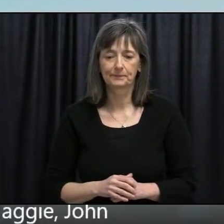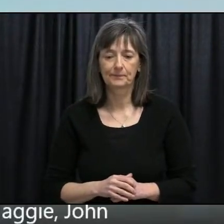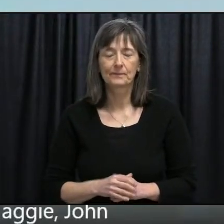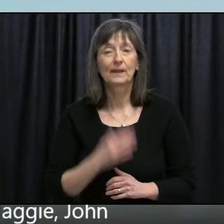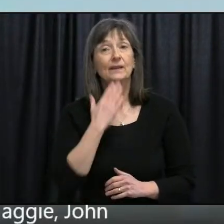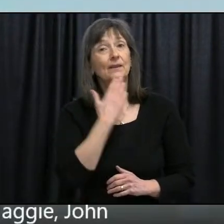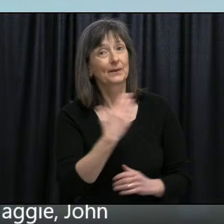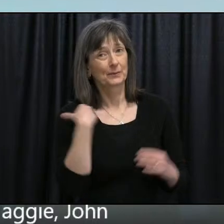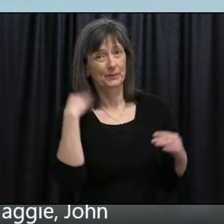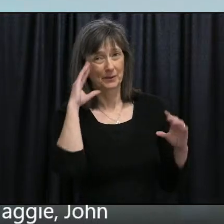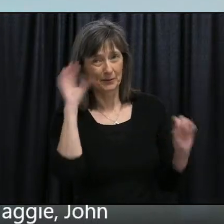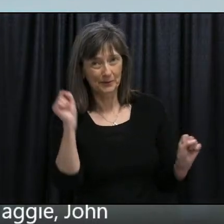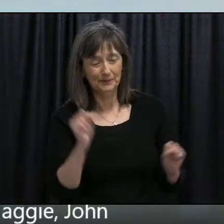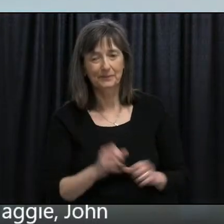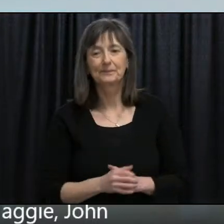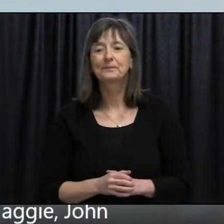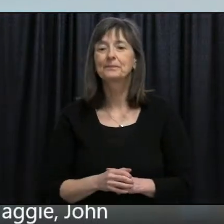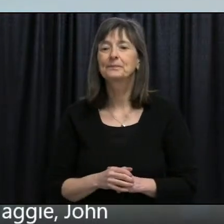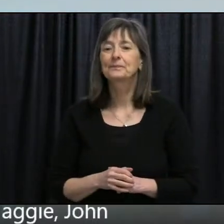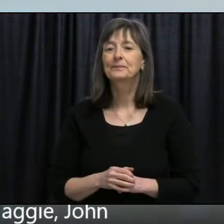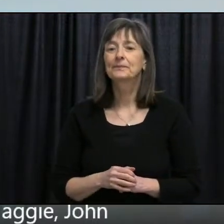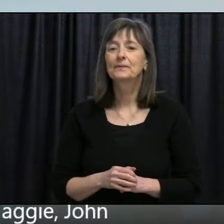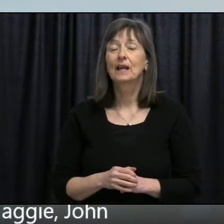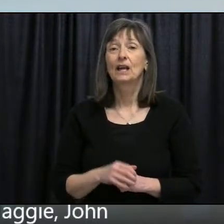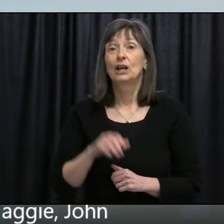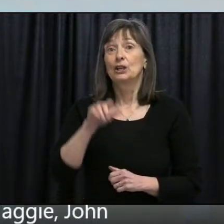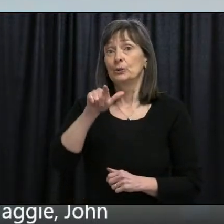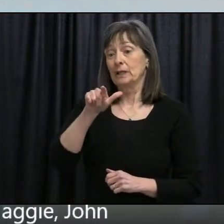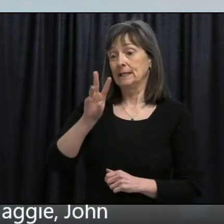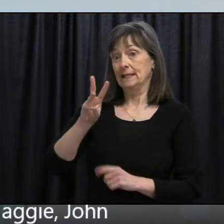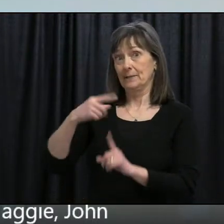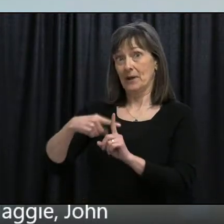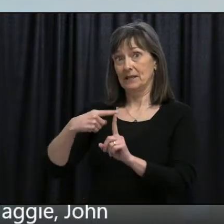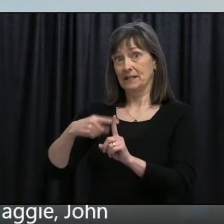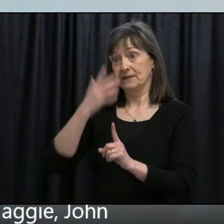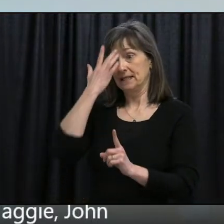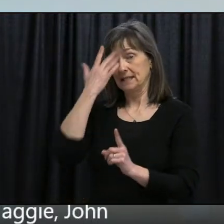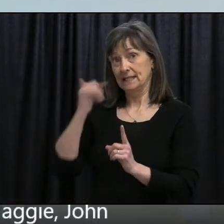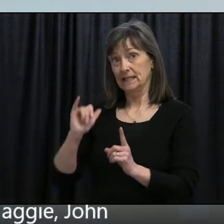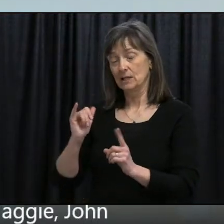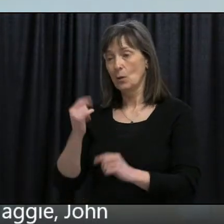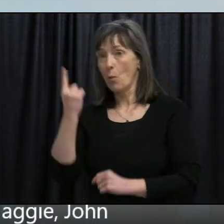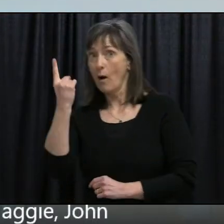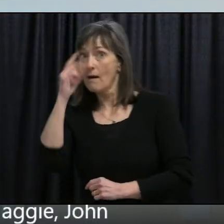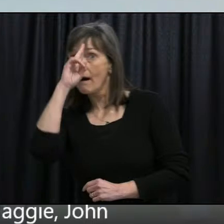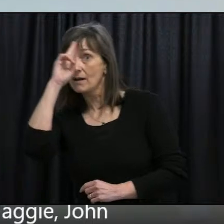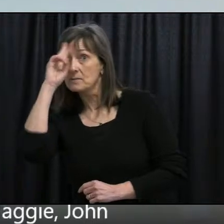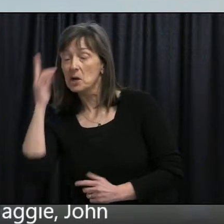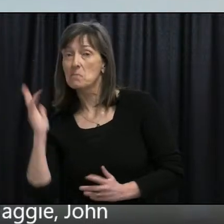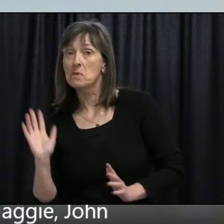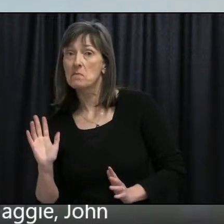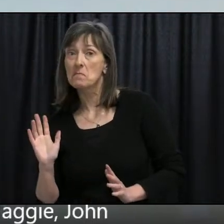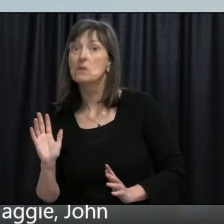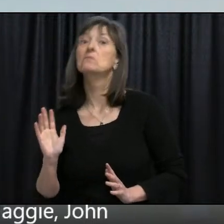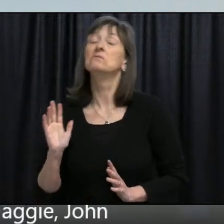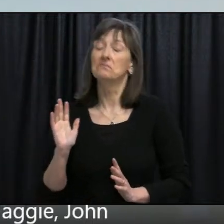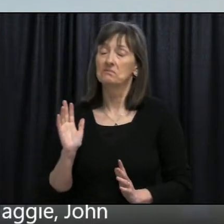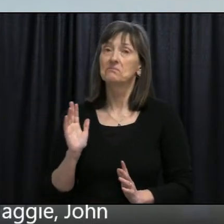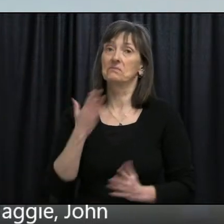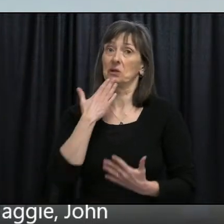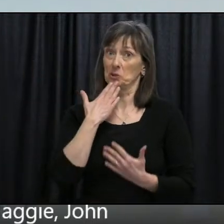Thank you very much, Premier. 26 active cases and only one person left in hospital is a good